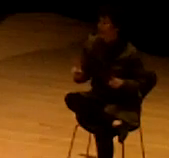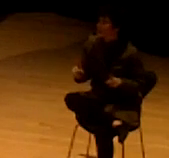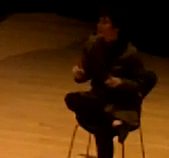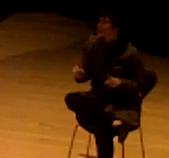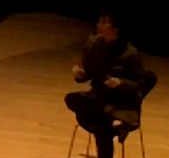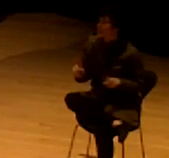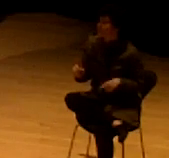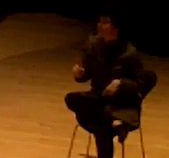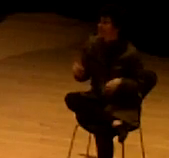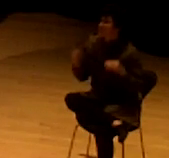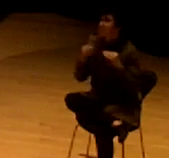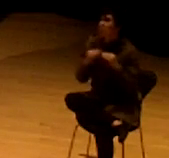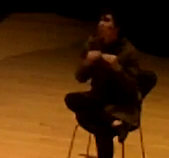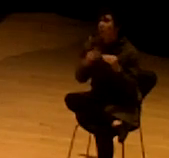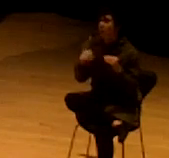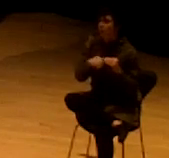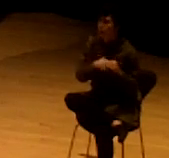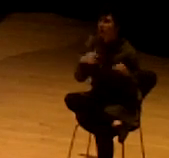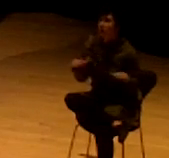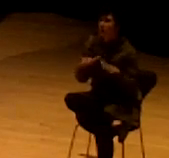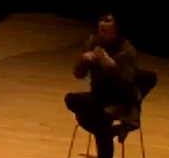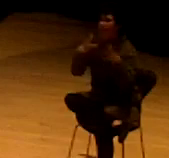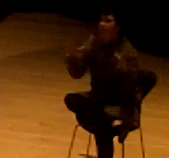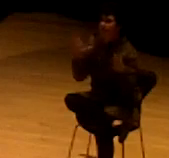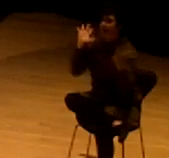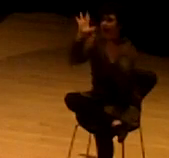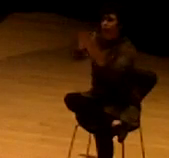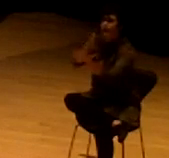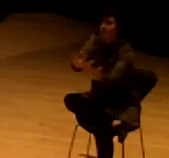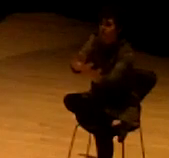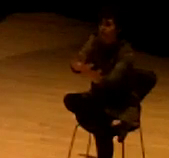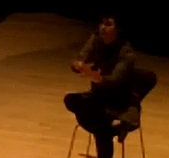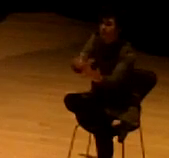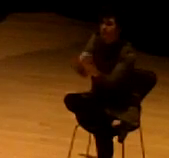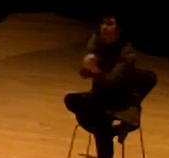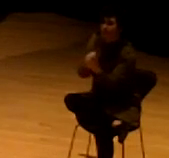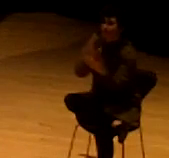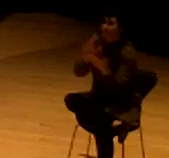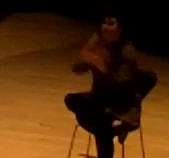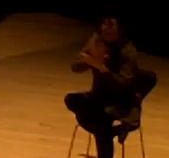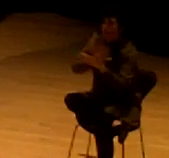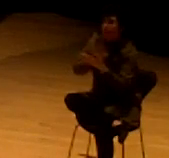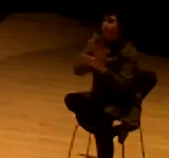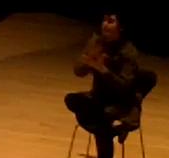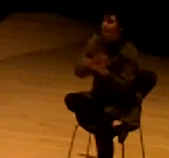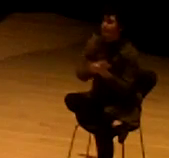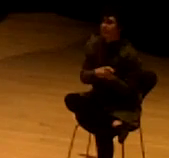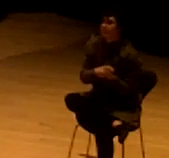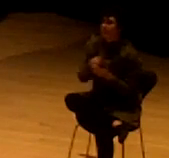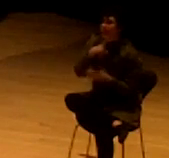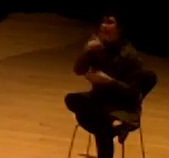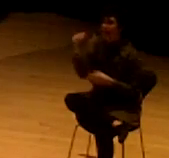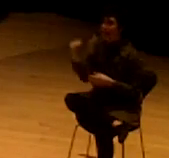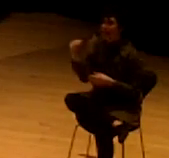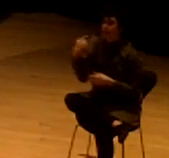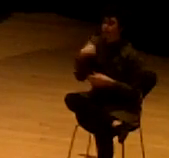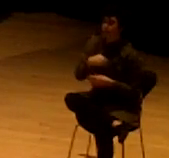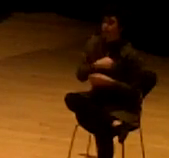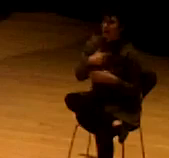We're doing a lot of outreach associated with the film. We're talking about that. So we have this group that we meet once a month. We call ourselves the Cerebral